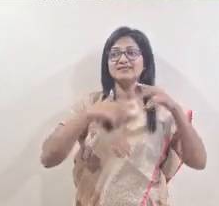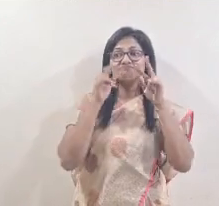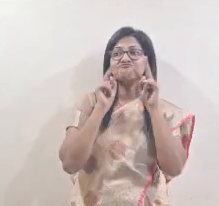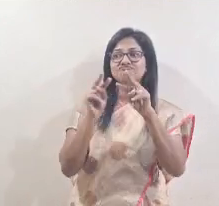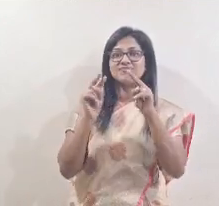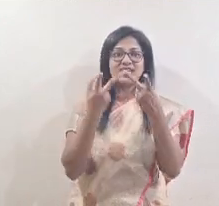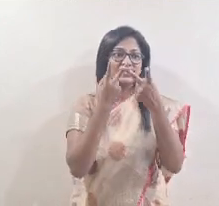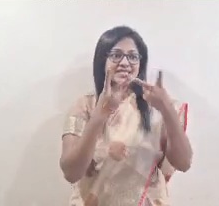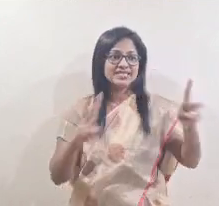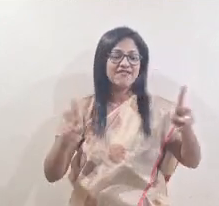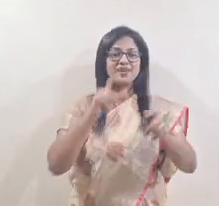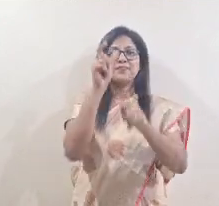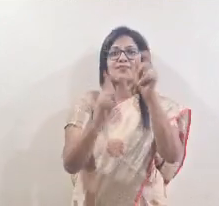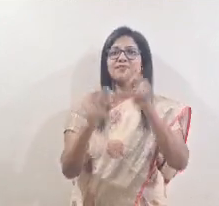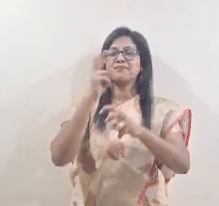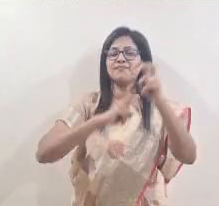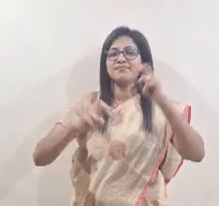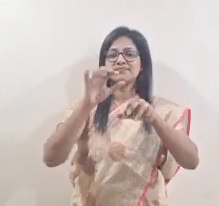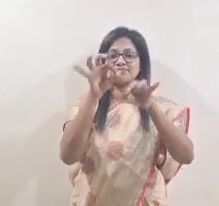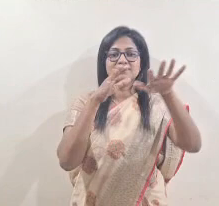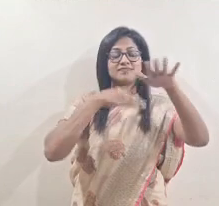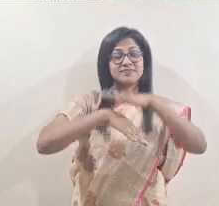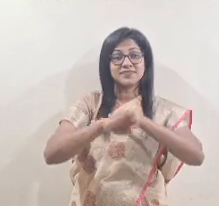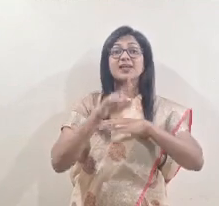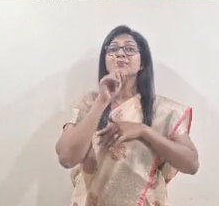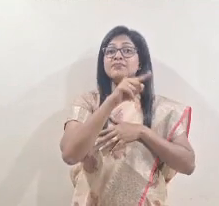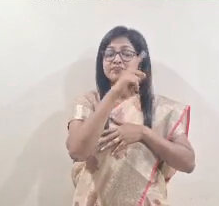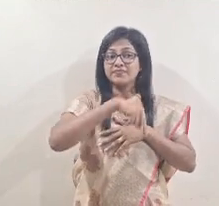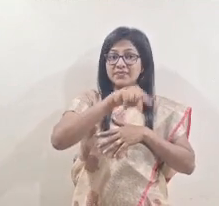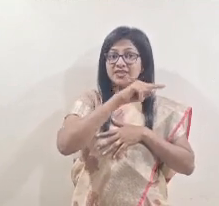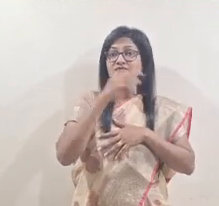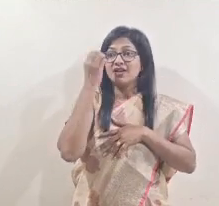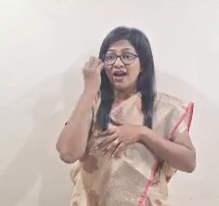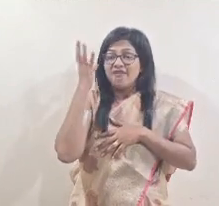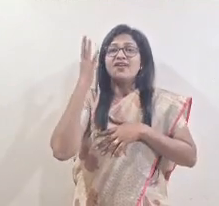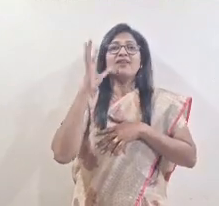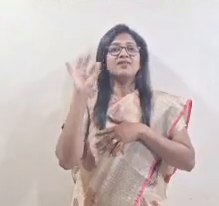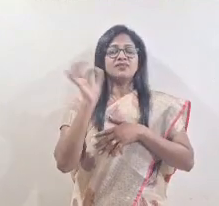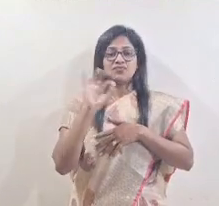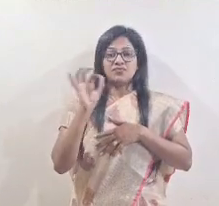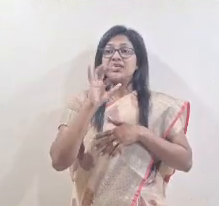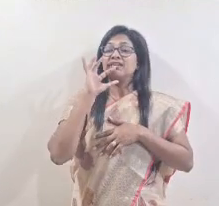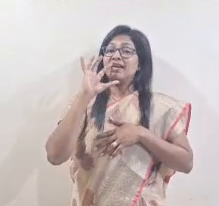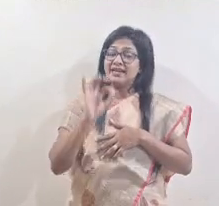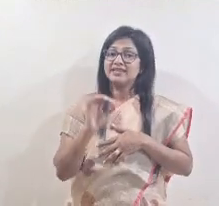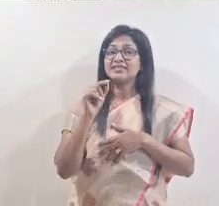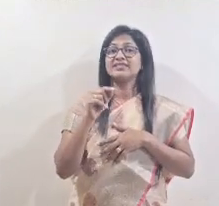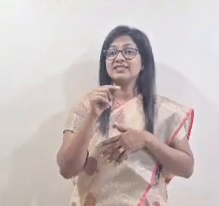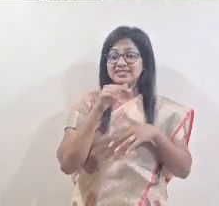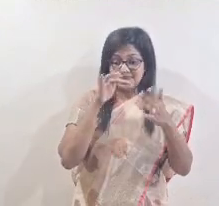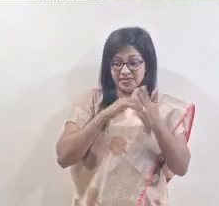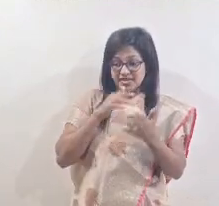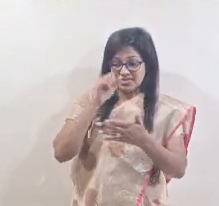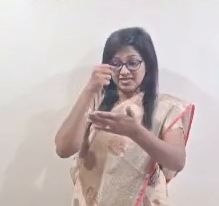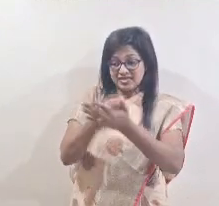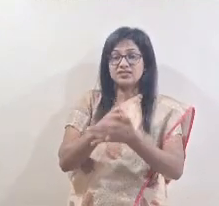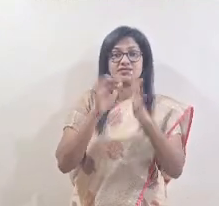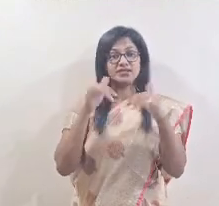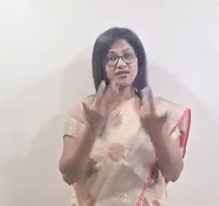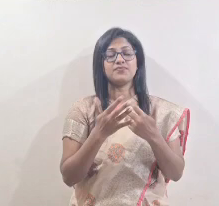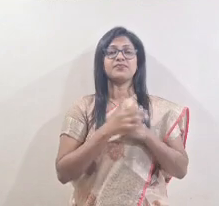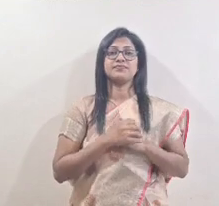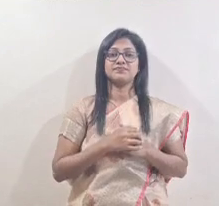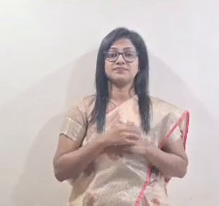see the different forms of public transport in the city, but they are not aware of the factor of how are they able to reach these places.